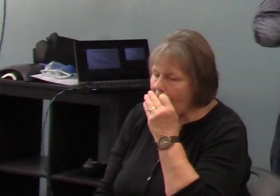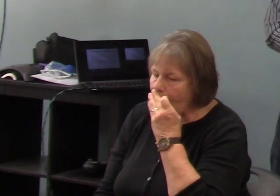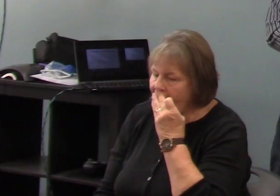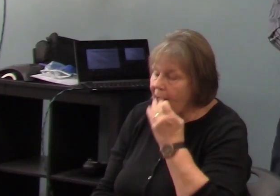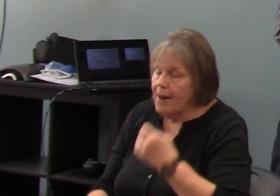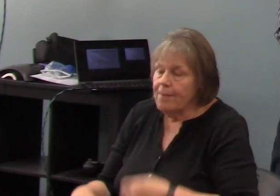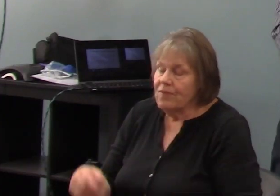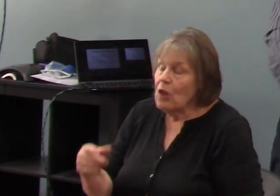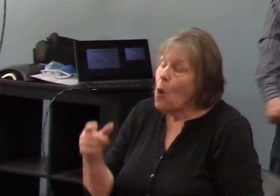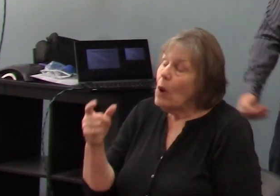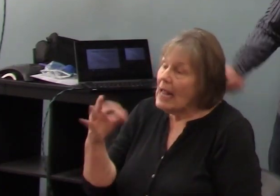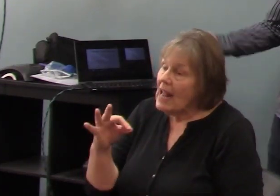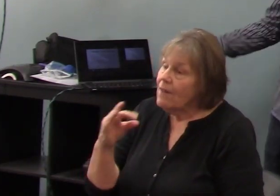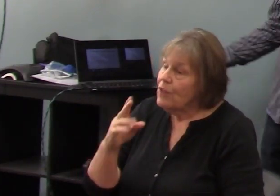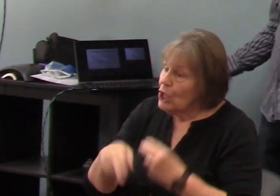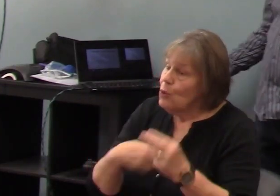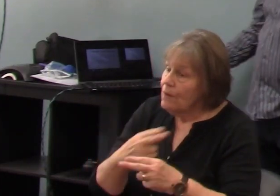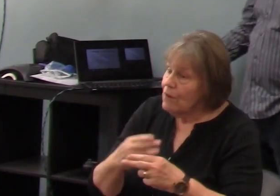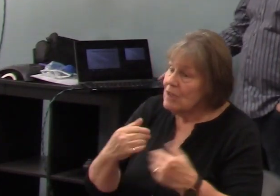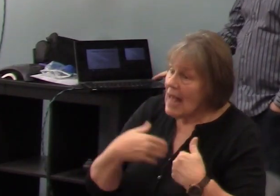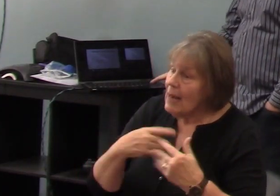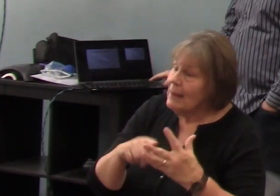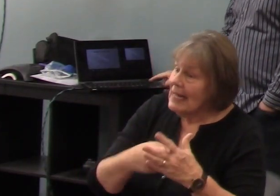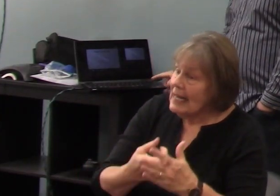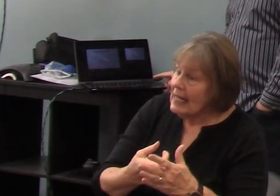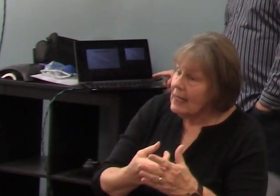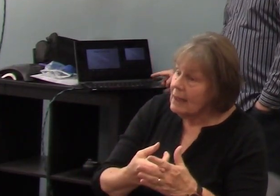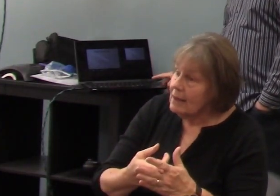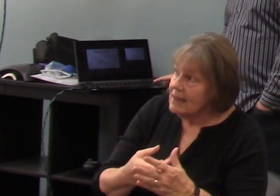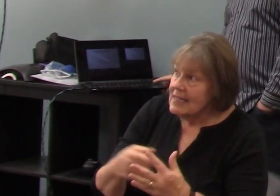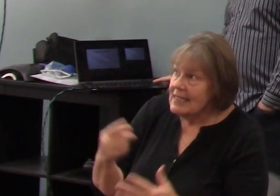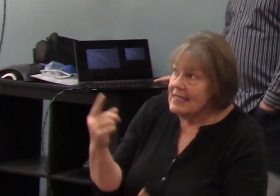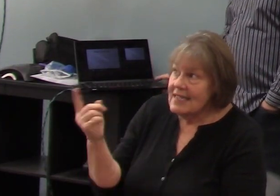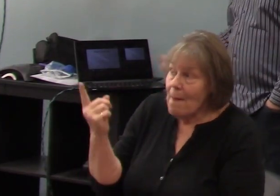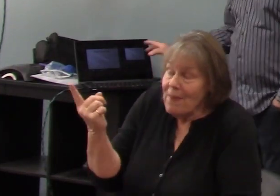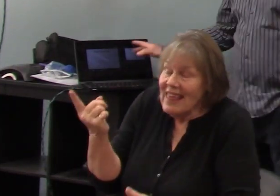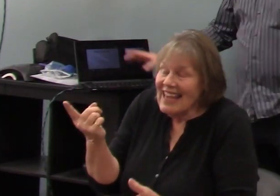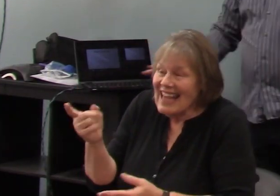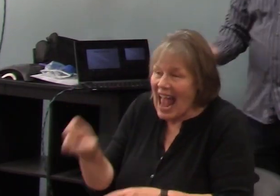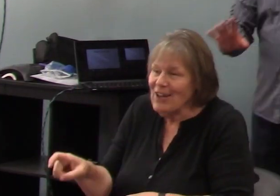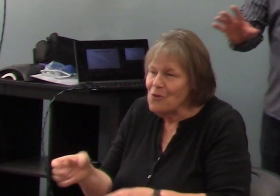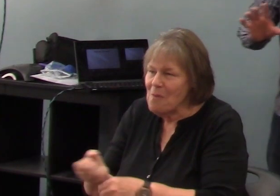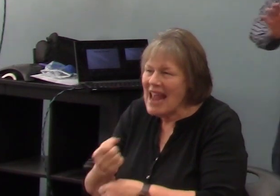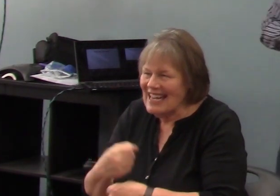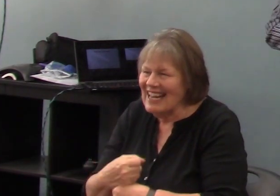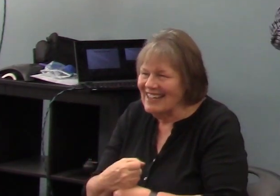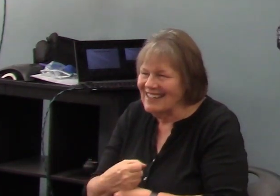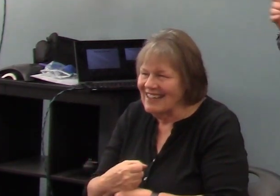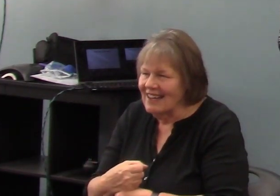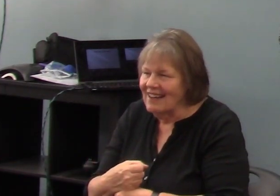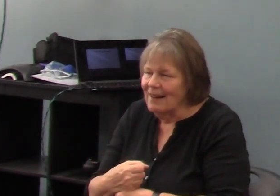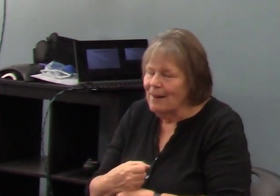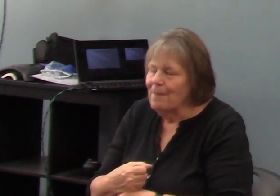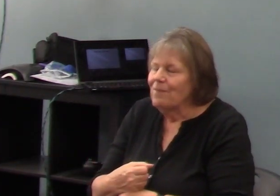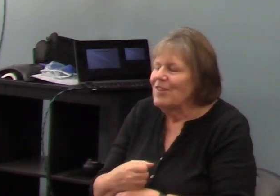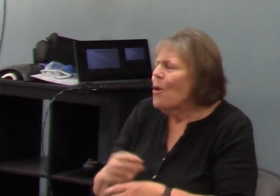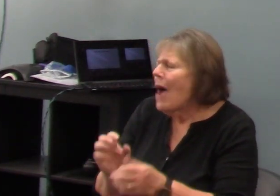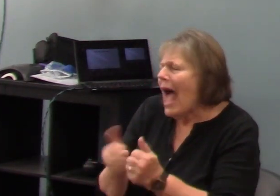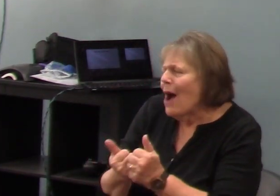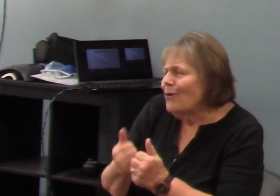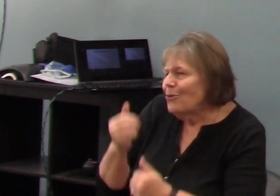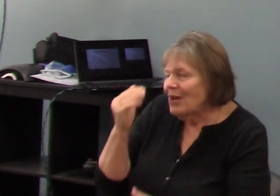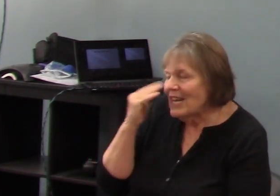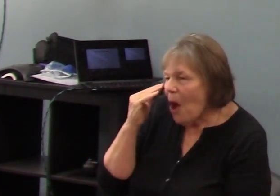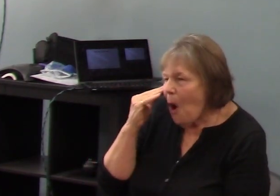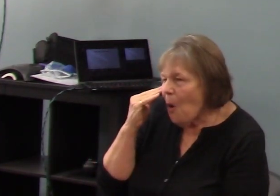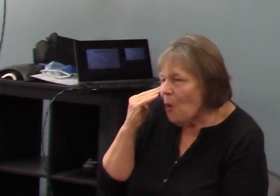if it had a beginning, then something had to make it. All right, and I want to talk a little bit about how we know, because this is going to dive into what we talk